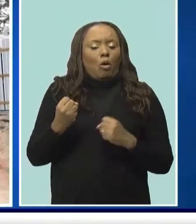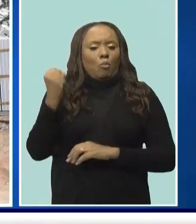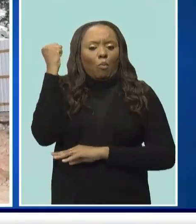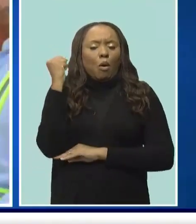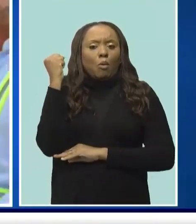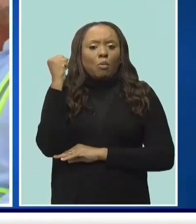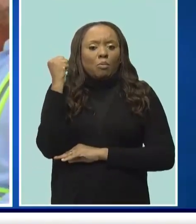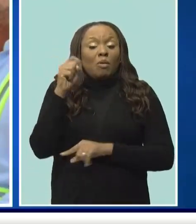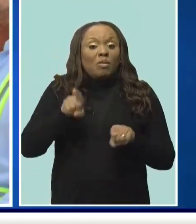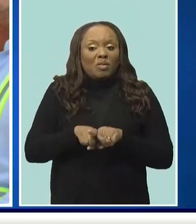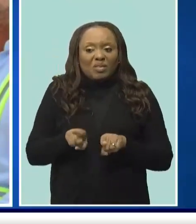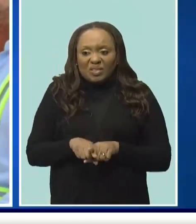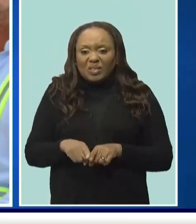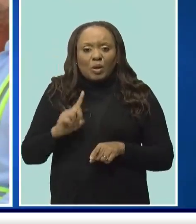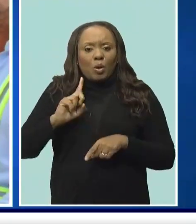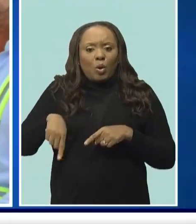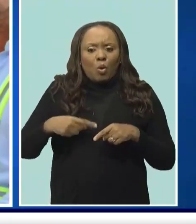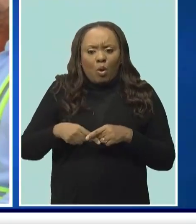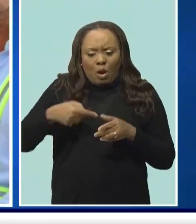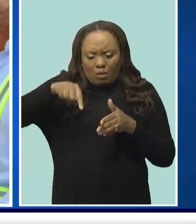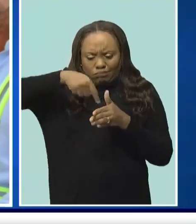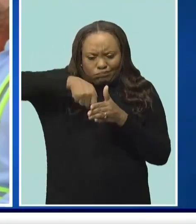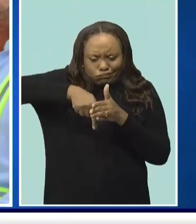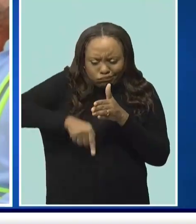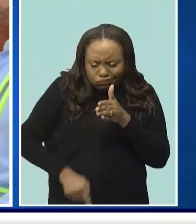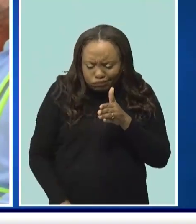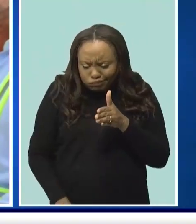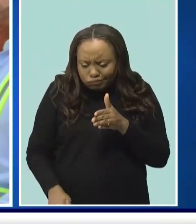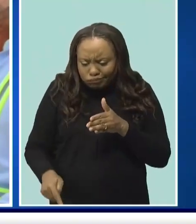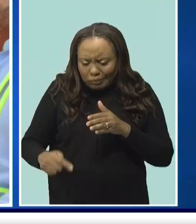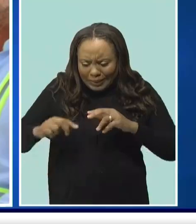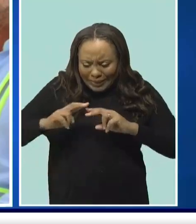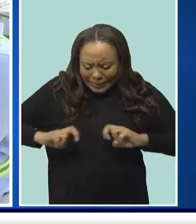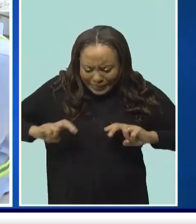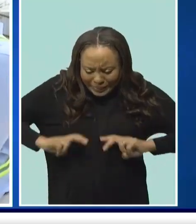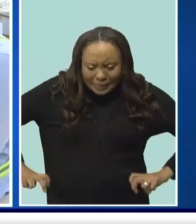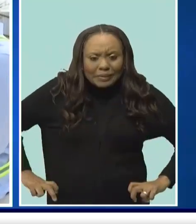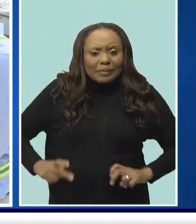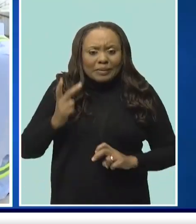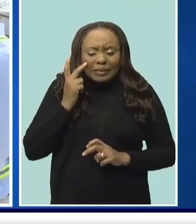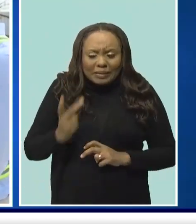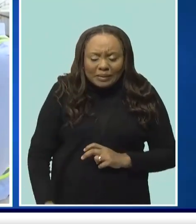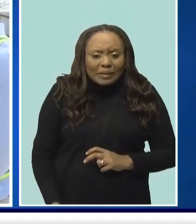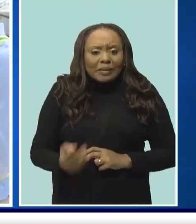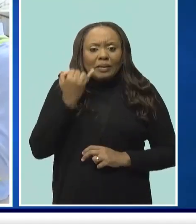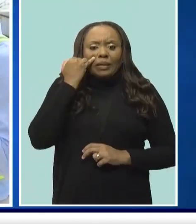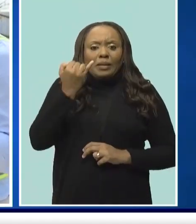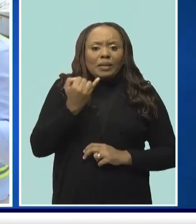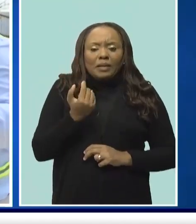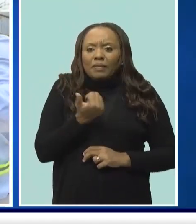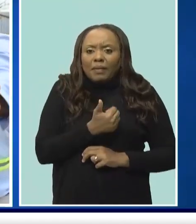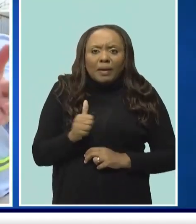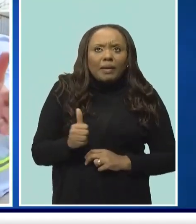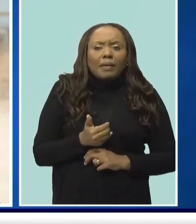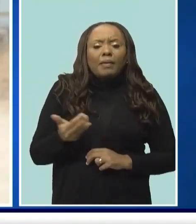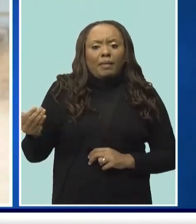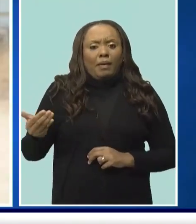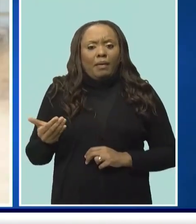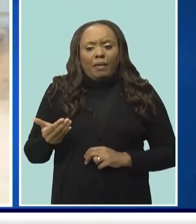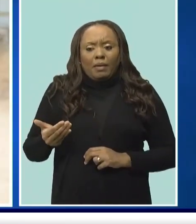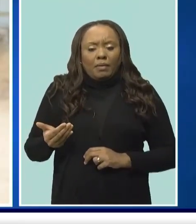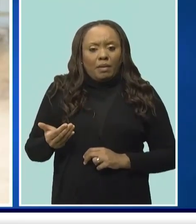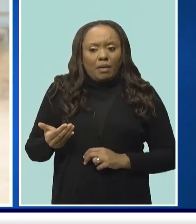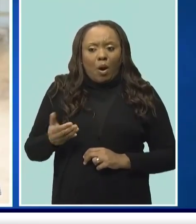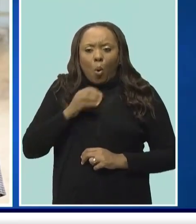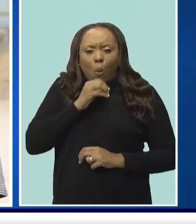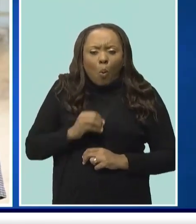see if there are any strata underneath that would be of archaeological significance. Deputy Director of Barbados' Museum and Historical